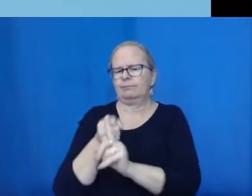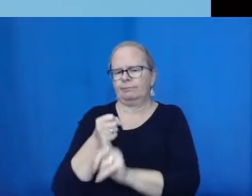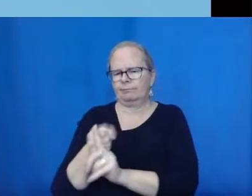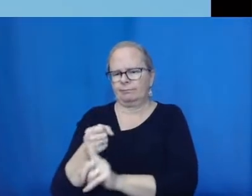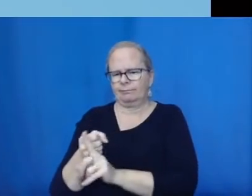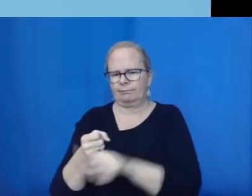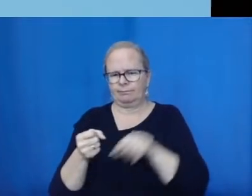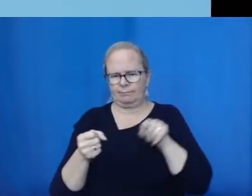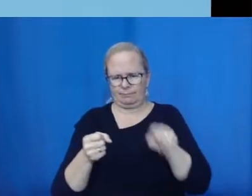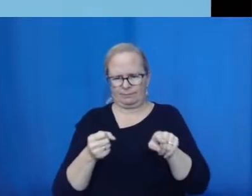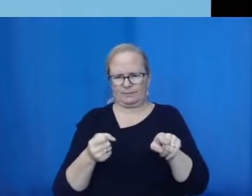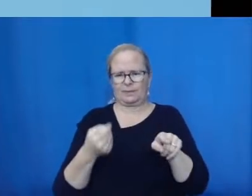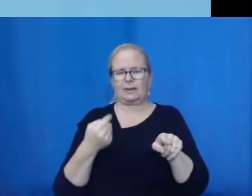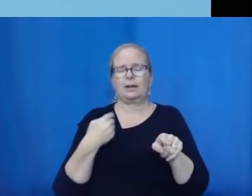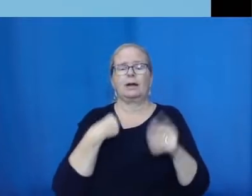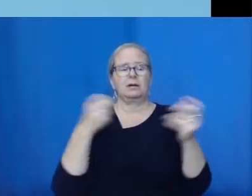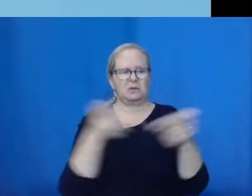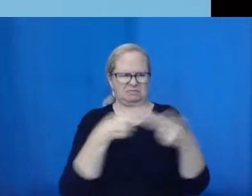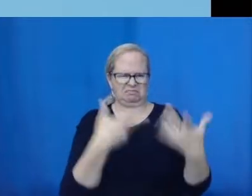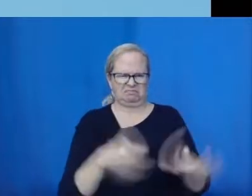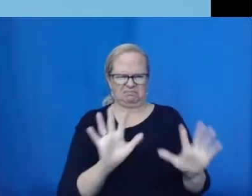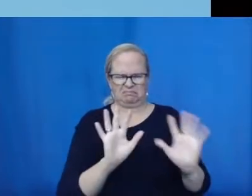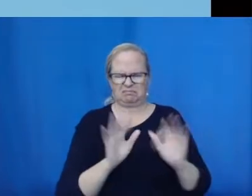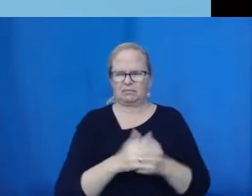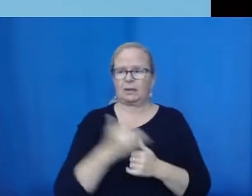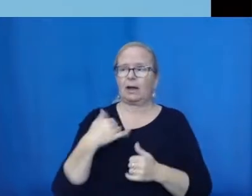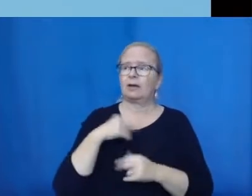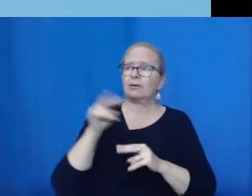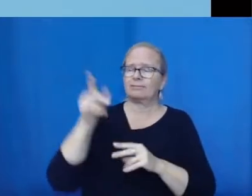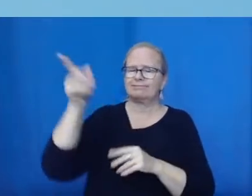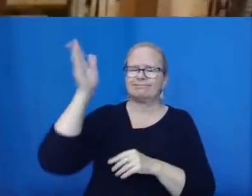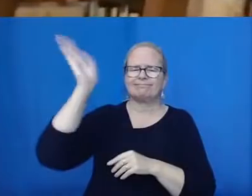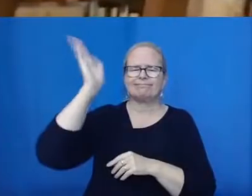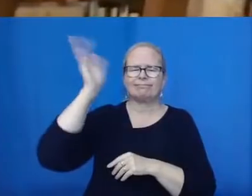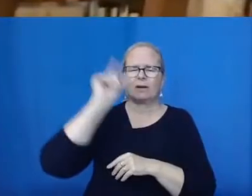responsibility for what's happening in our schools. It